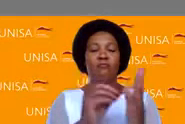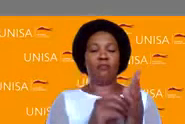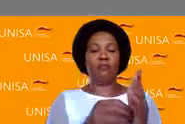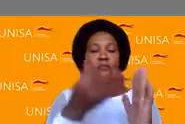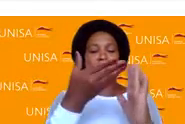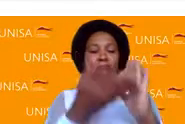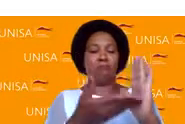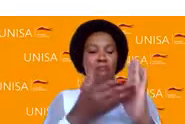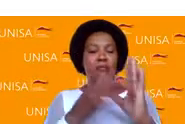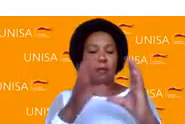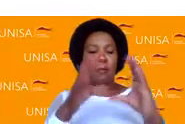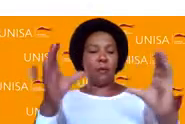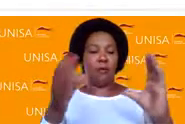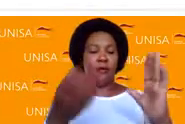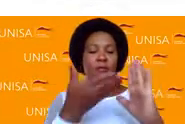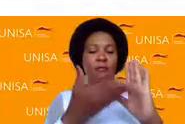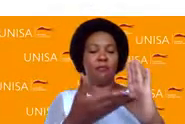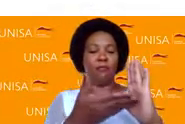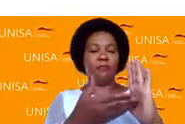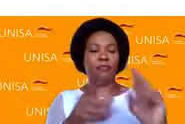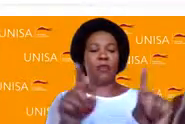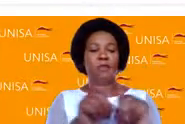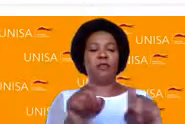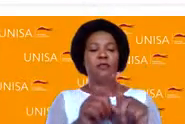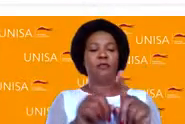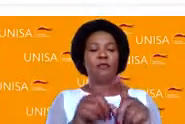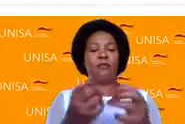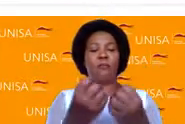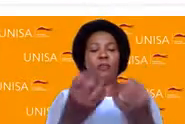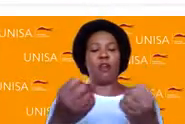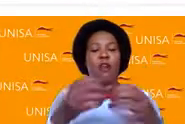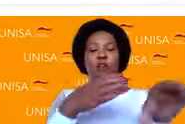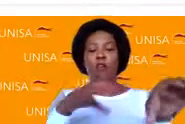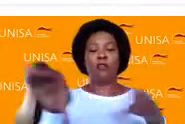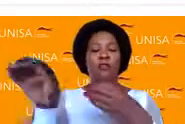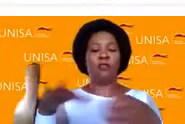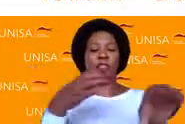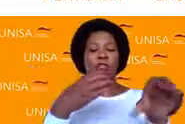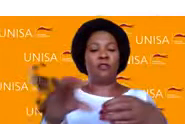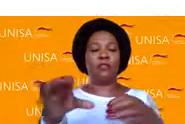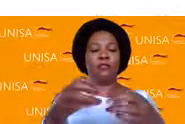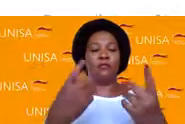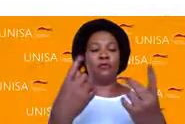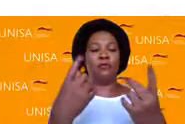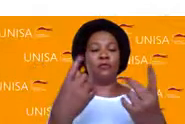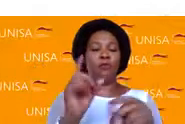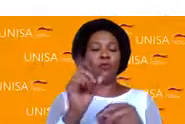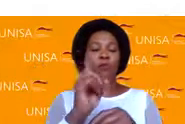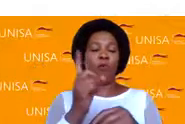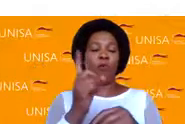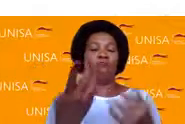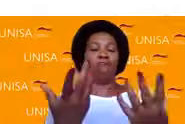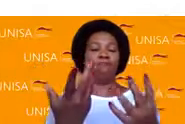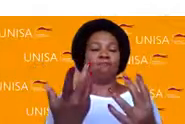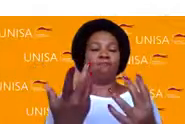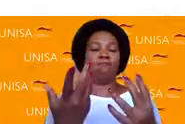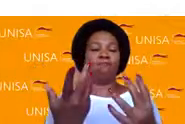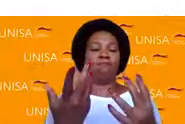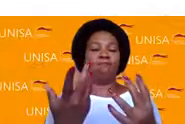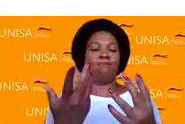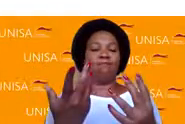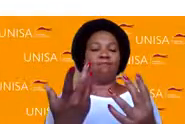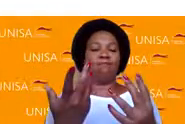thread. A lot of activities that you will also need to do is you have to, for instance, on a discussion